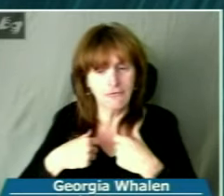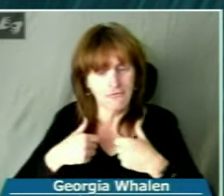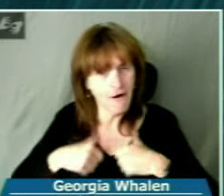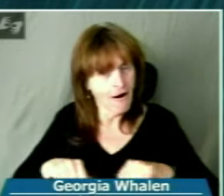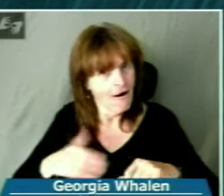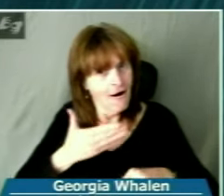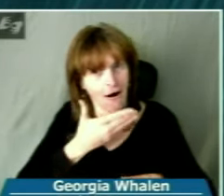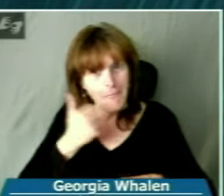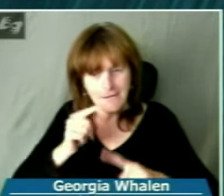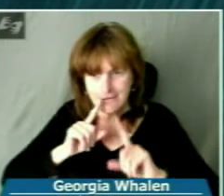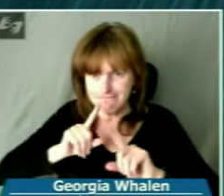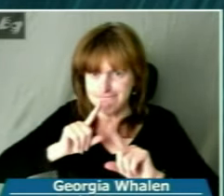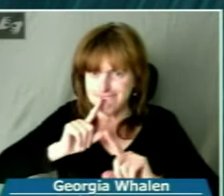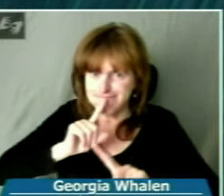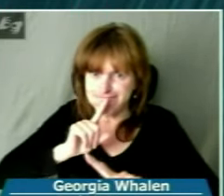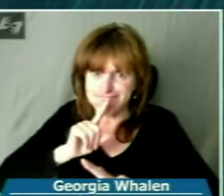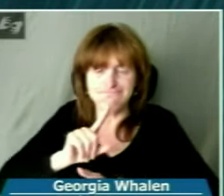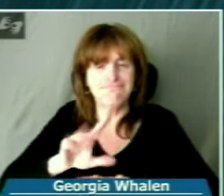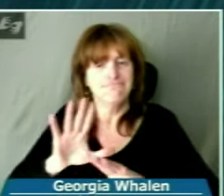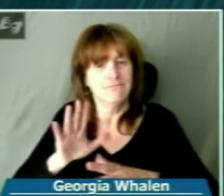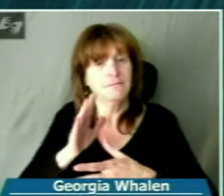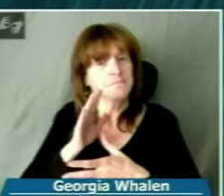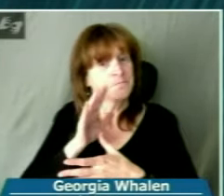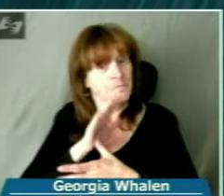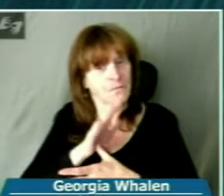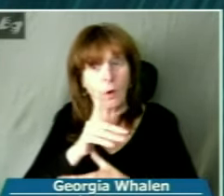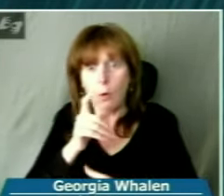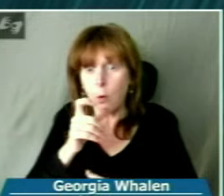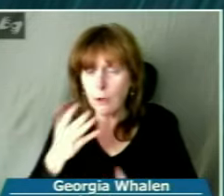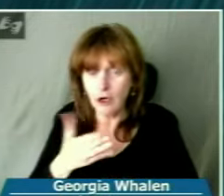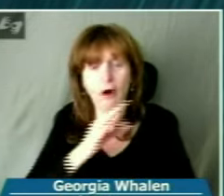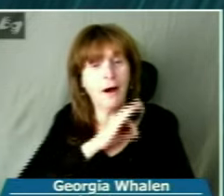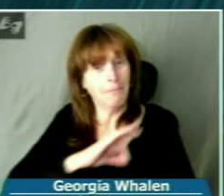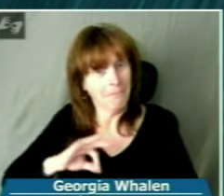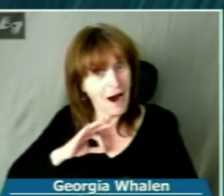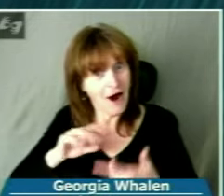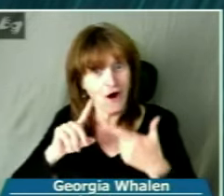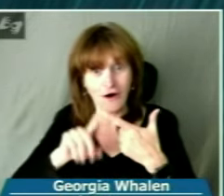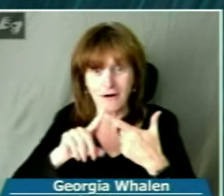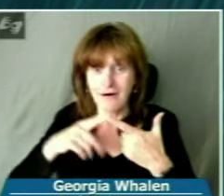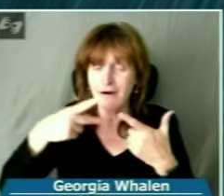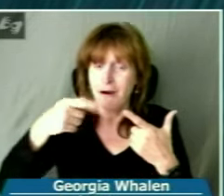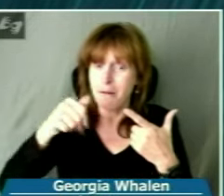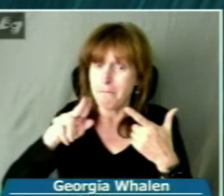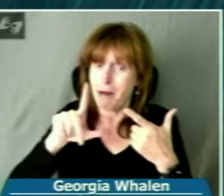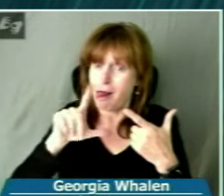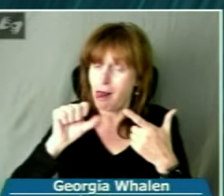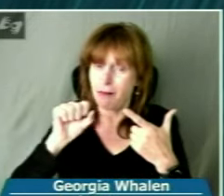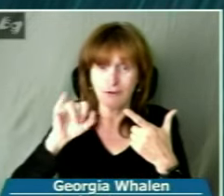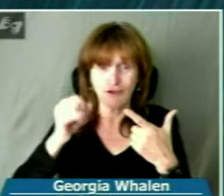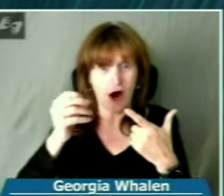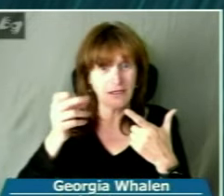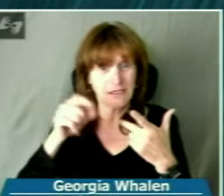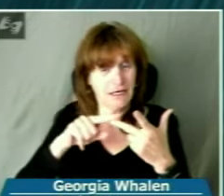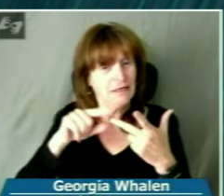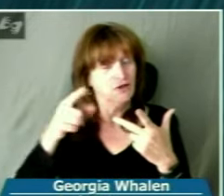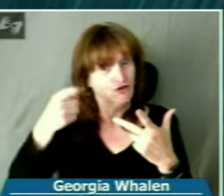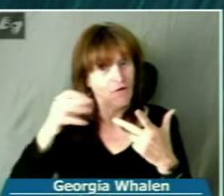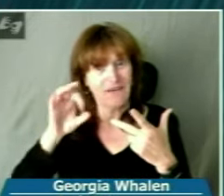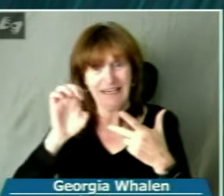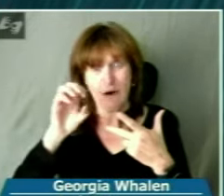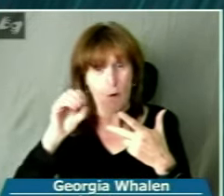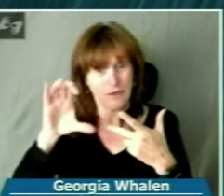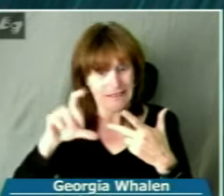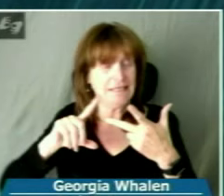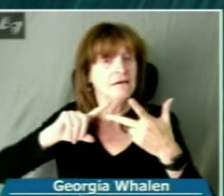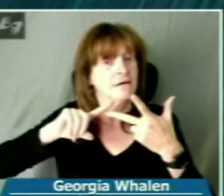us this evening are Mayor Fred Eisenberger, Mr. Paul Johnson, Director, City of Hamilton's Emergency